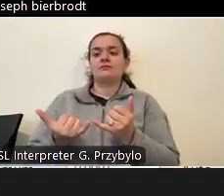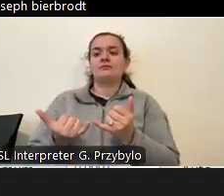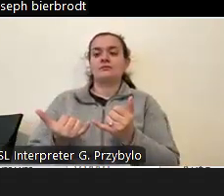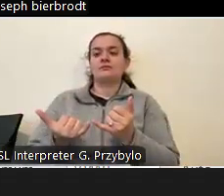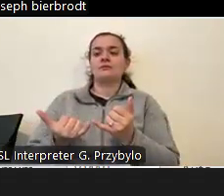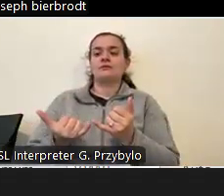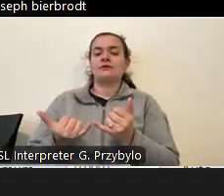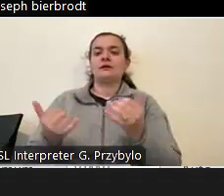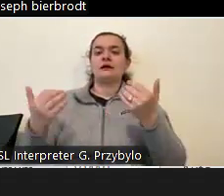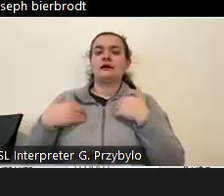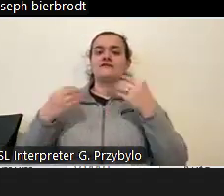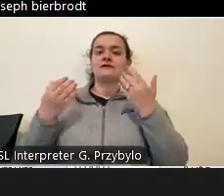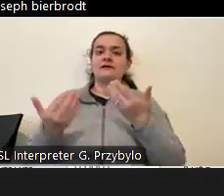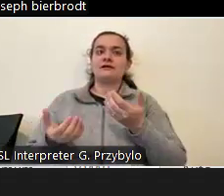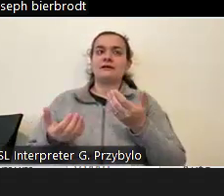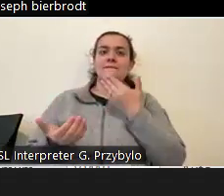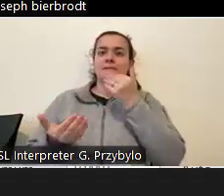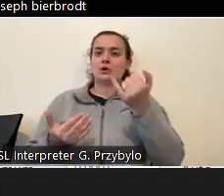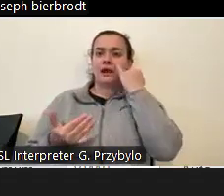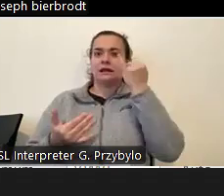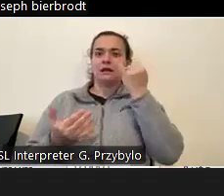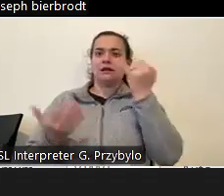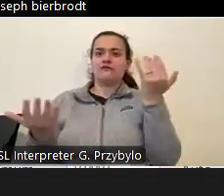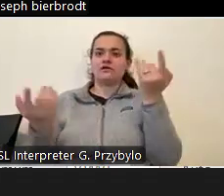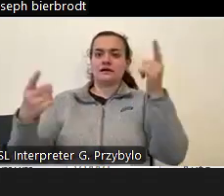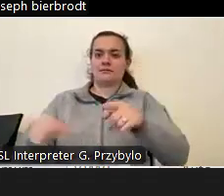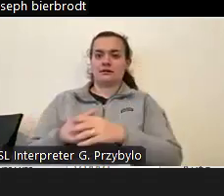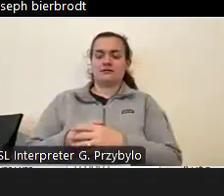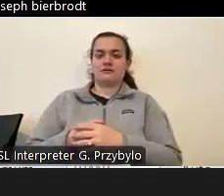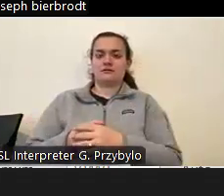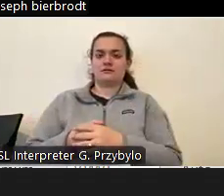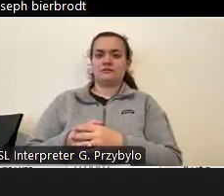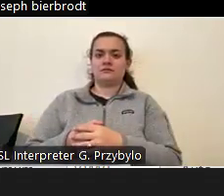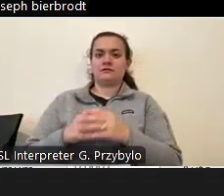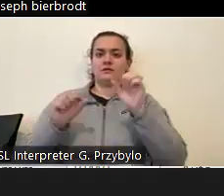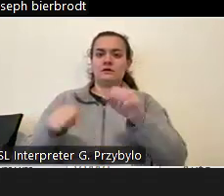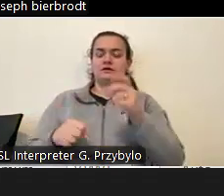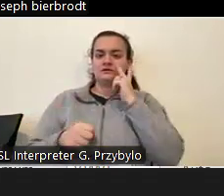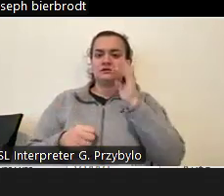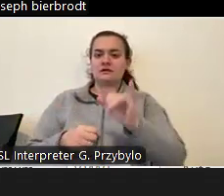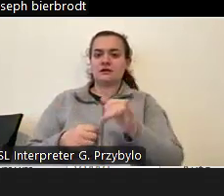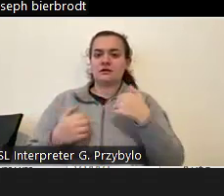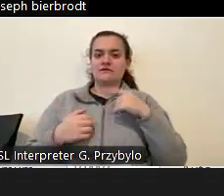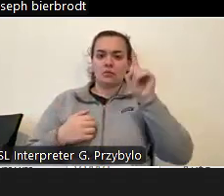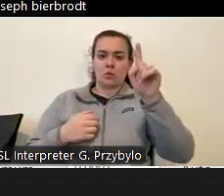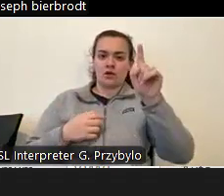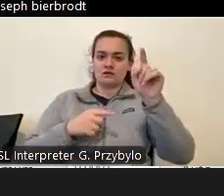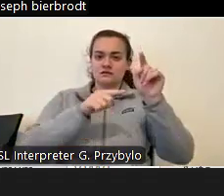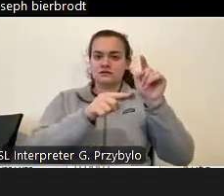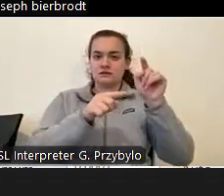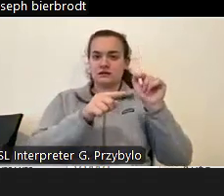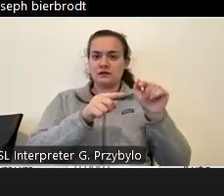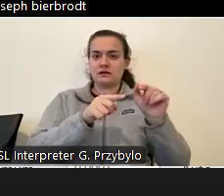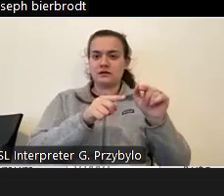I have a lot better idea of what's happening. So we can see that we have a 1 here. This is 1 times 10 to the